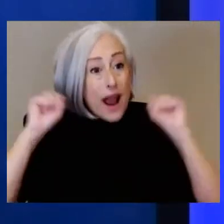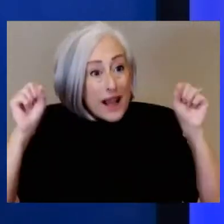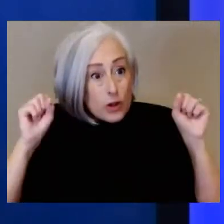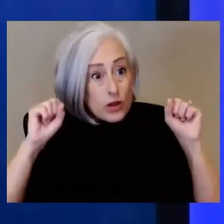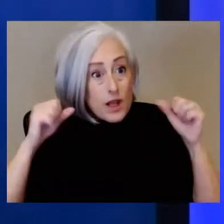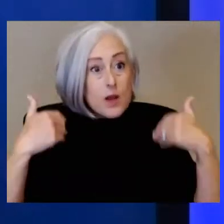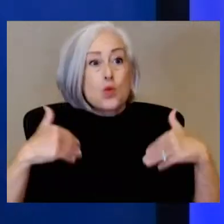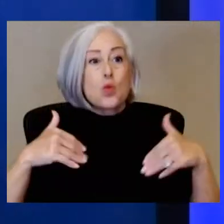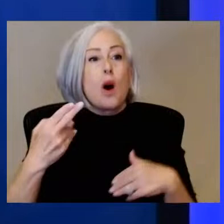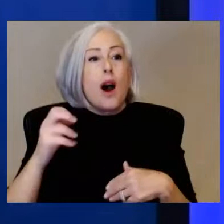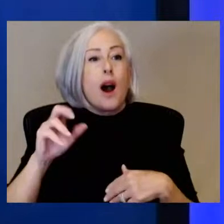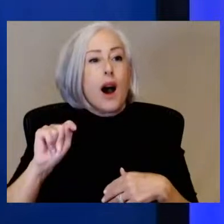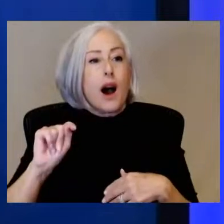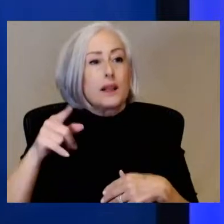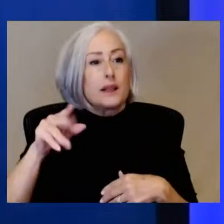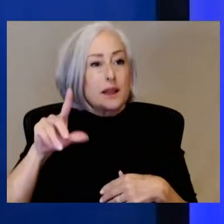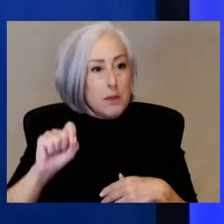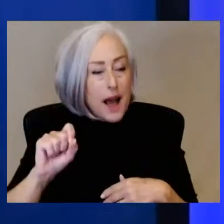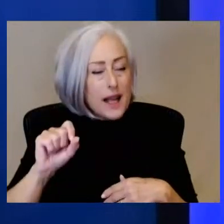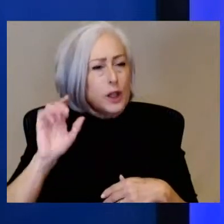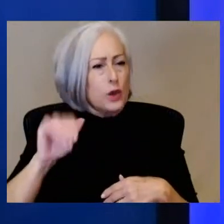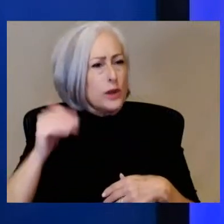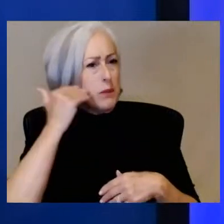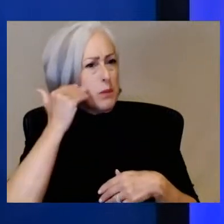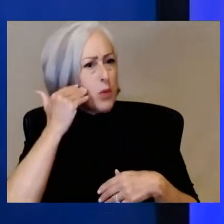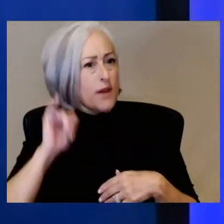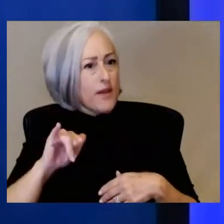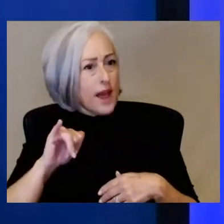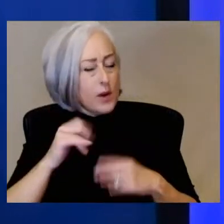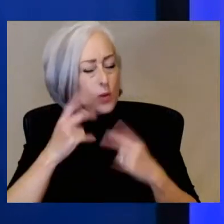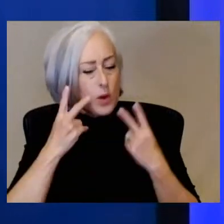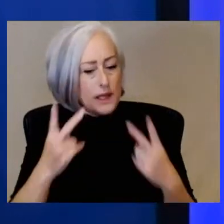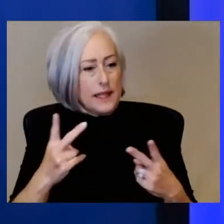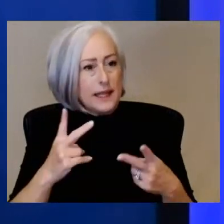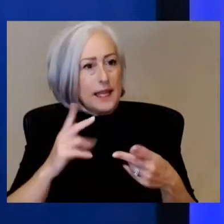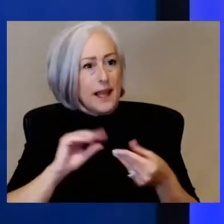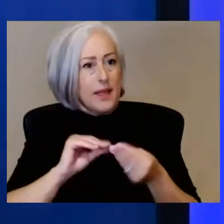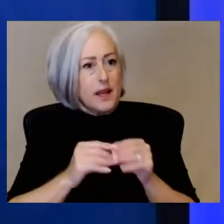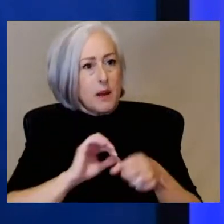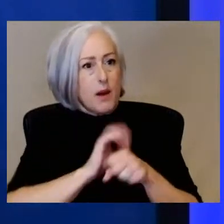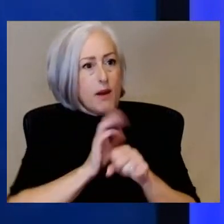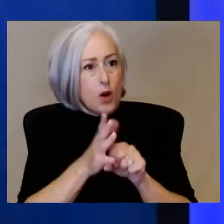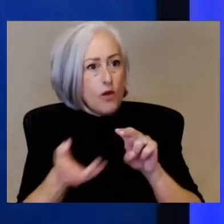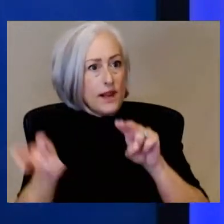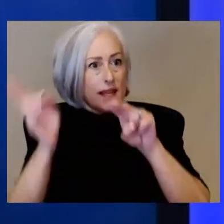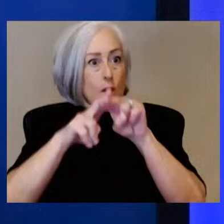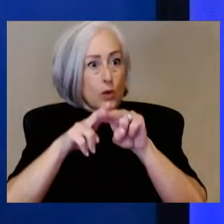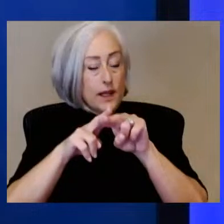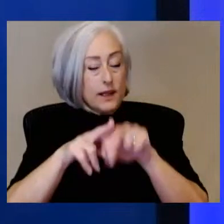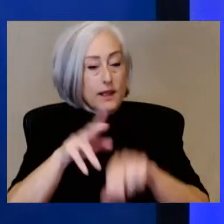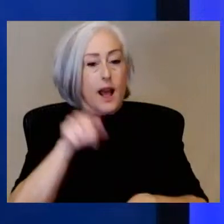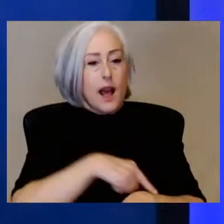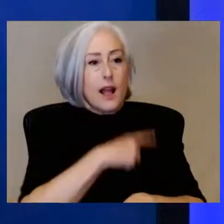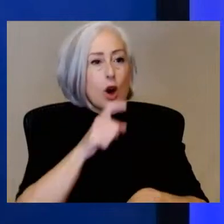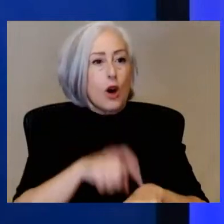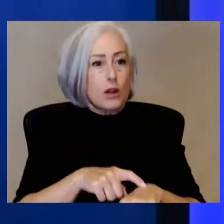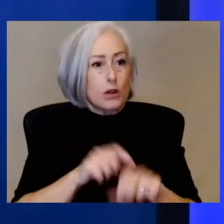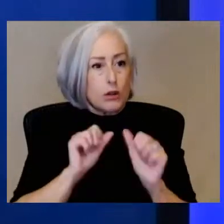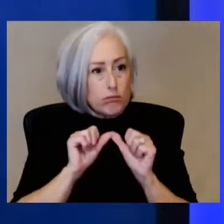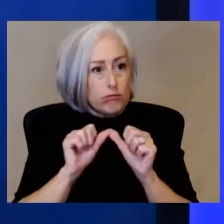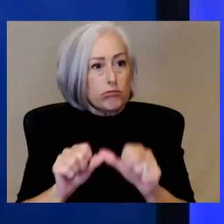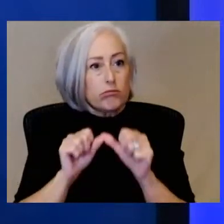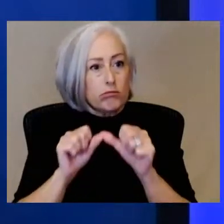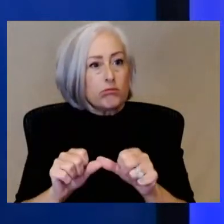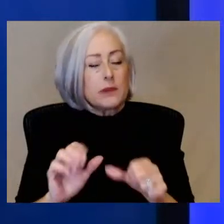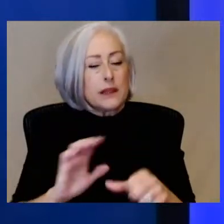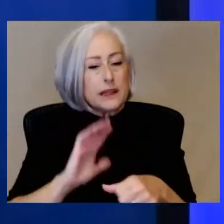as the numbers of COVID rise and as we still see long haul syndrome. Now, we don't know about the relationship between Omicron